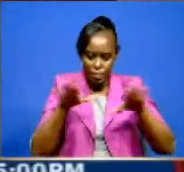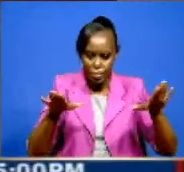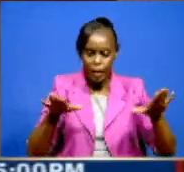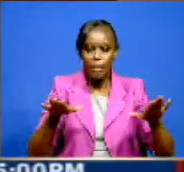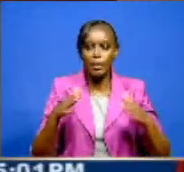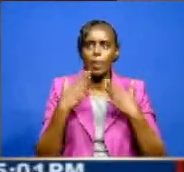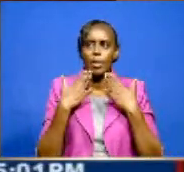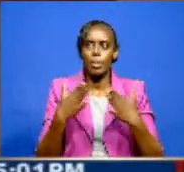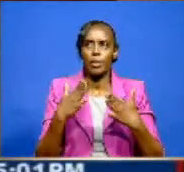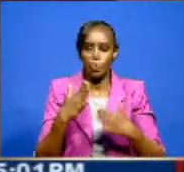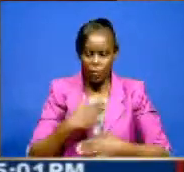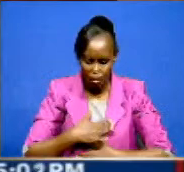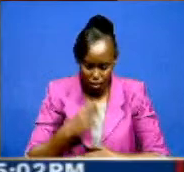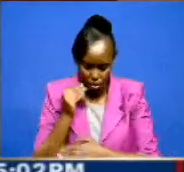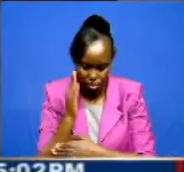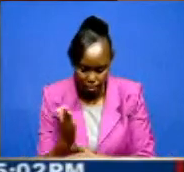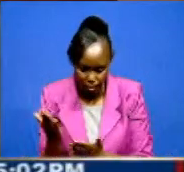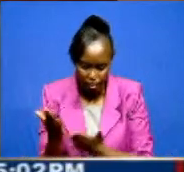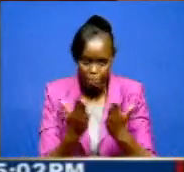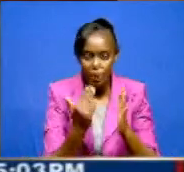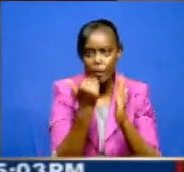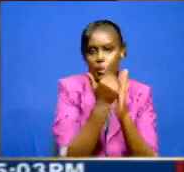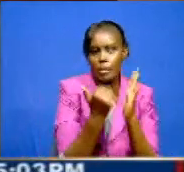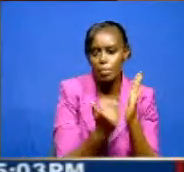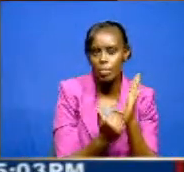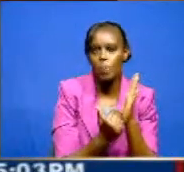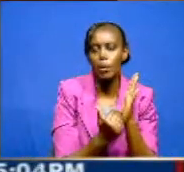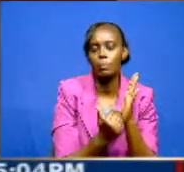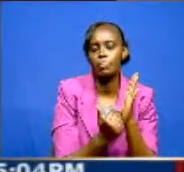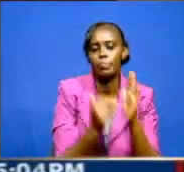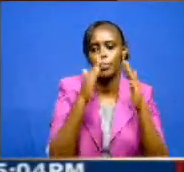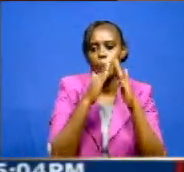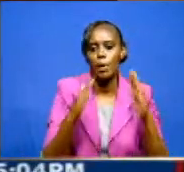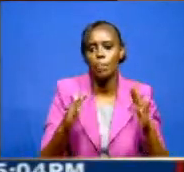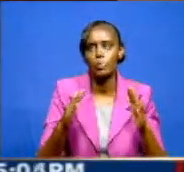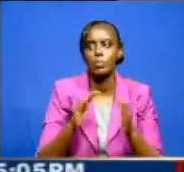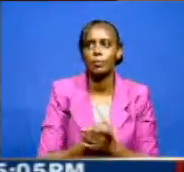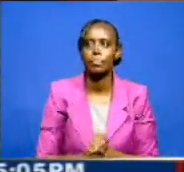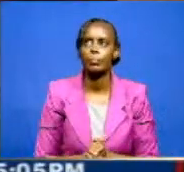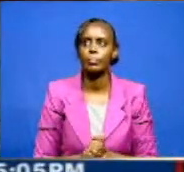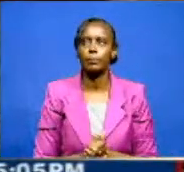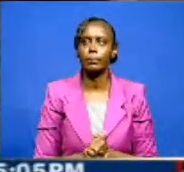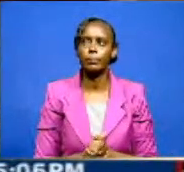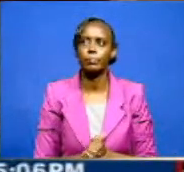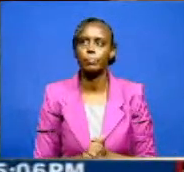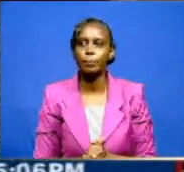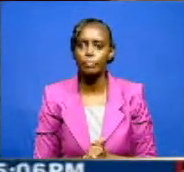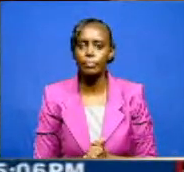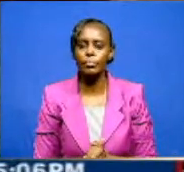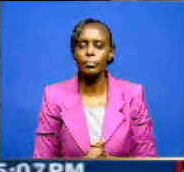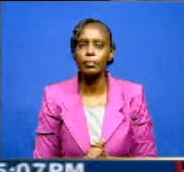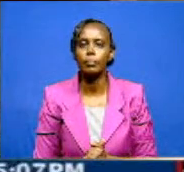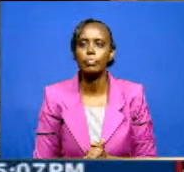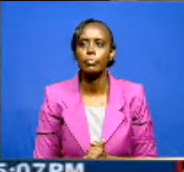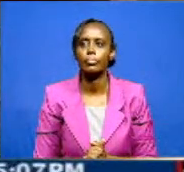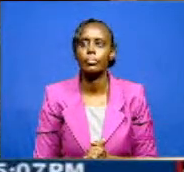I thank you and hereby lay the statement on the table of the House. Thank